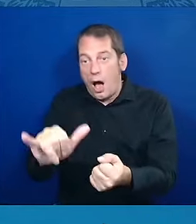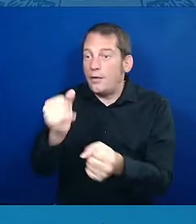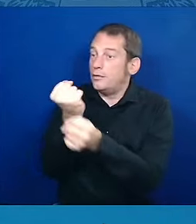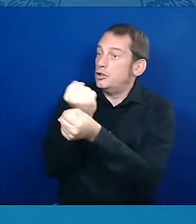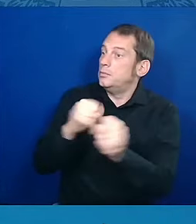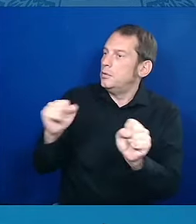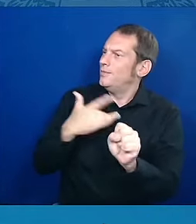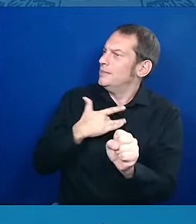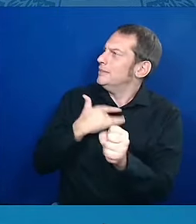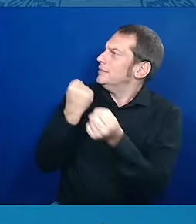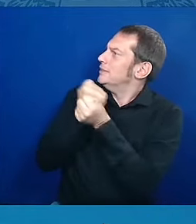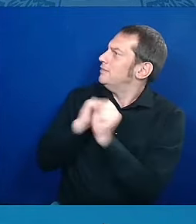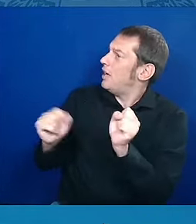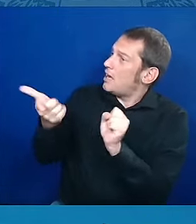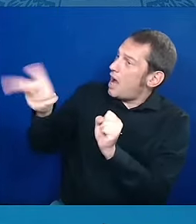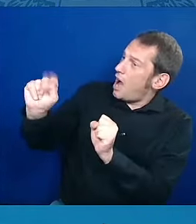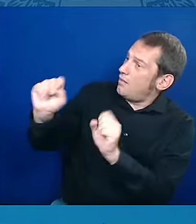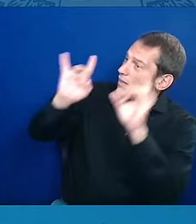classroom.